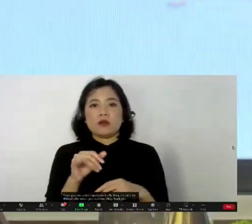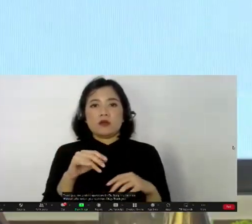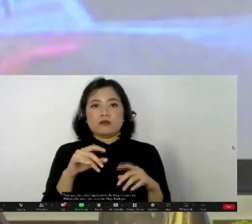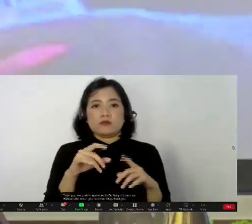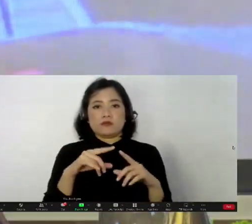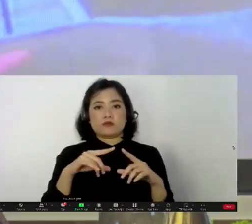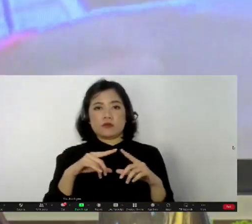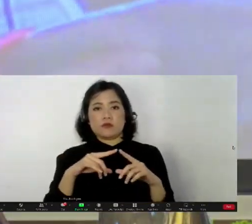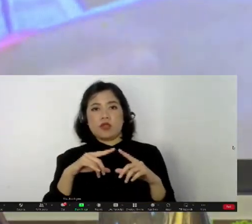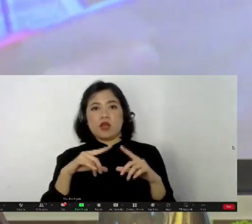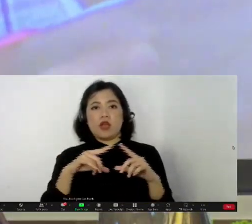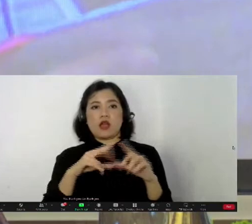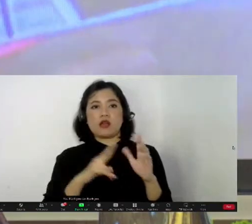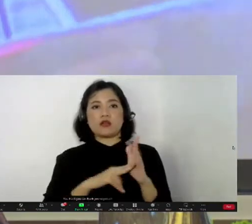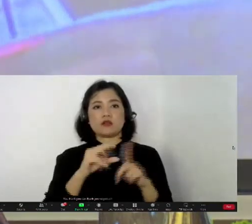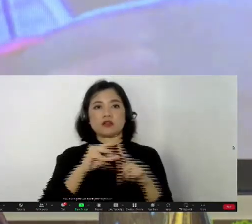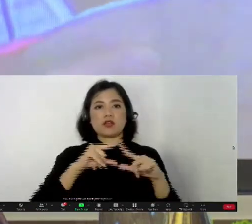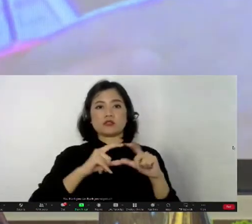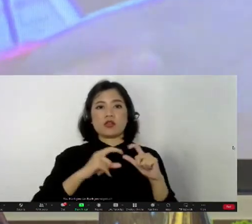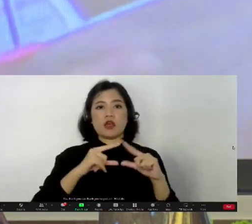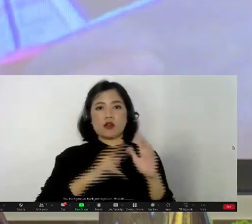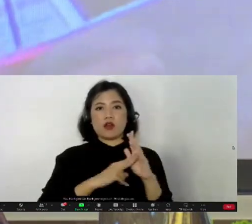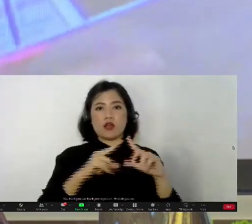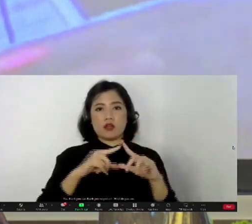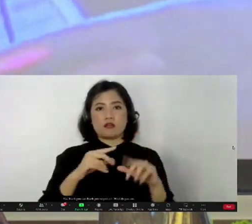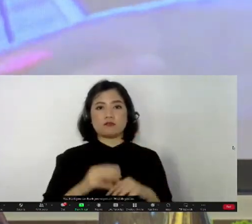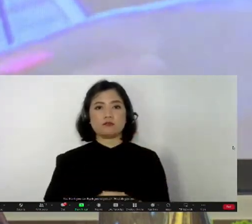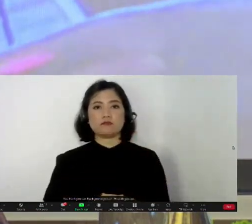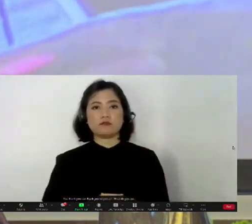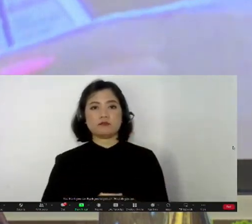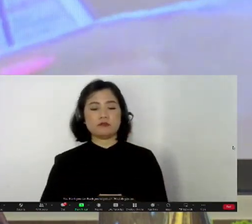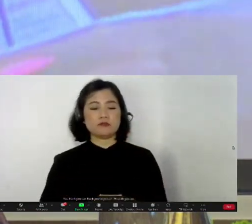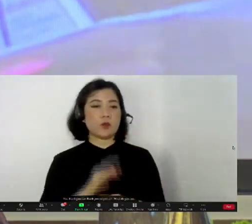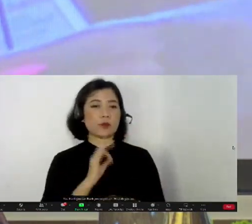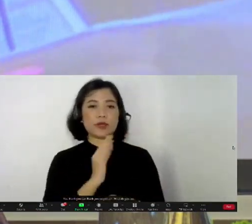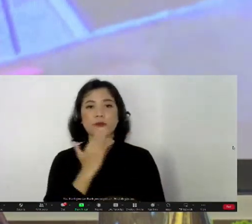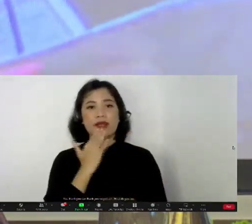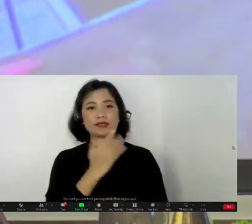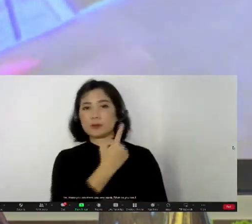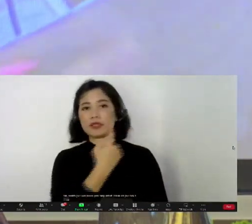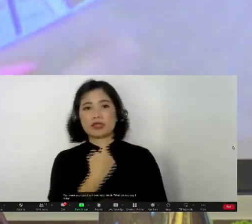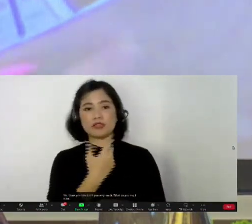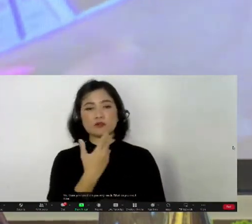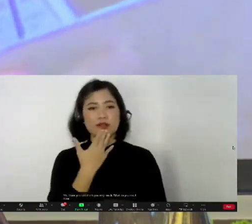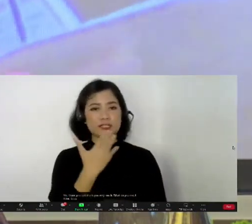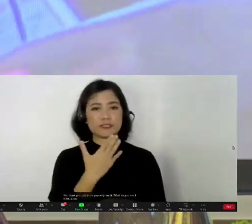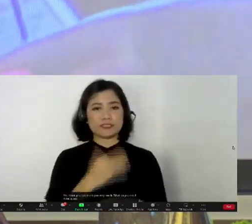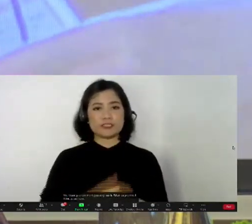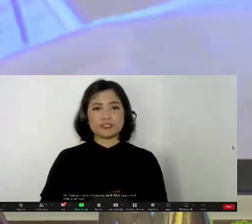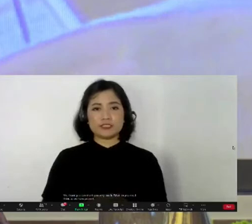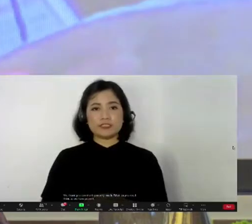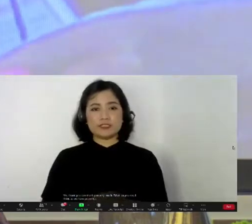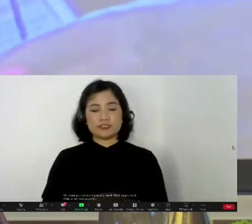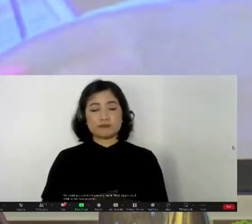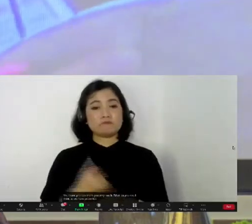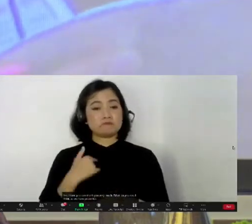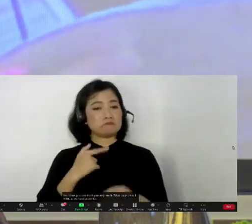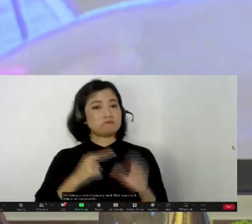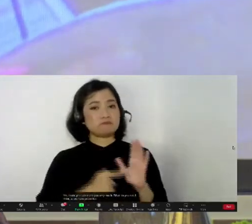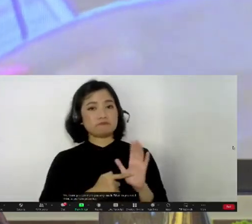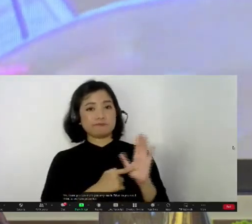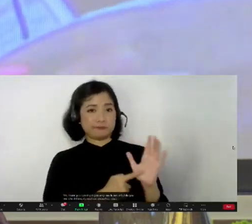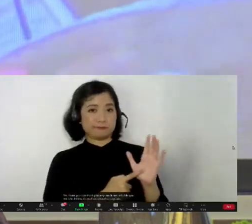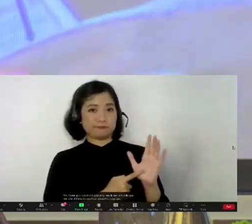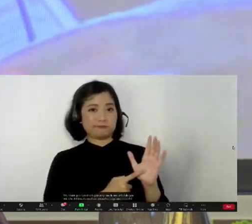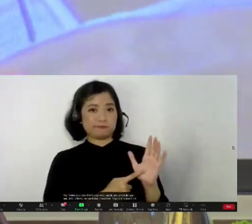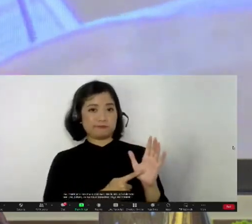Yes, thank you, Ken. Thank you very much. What do you see? I think, as we have presented, or